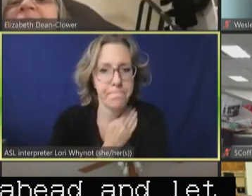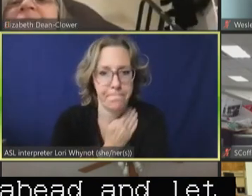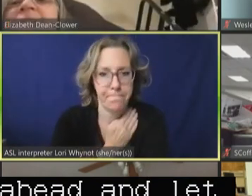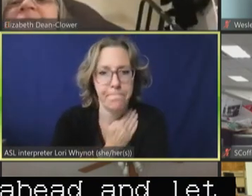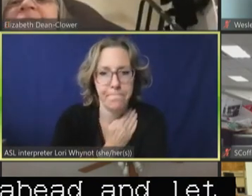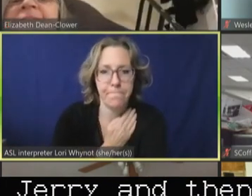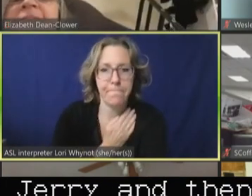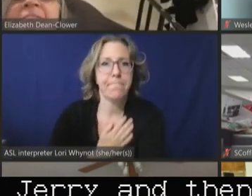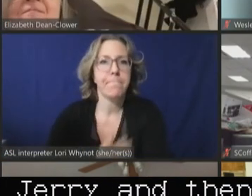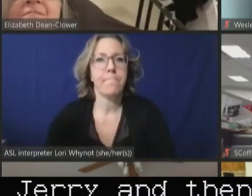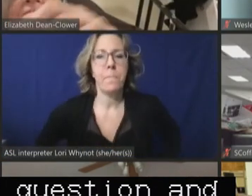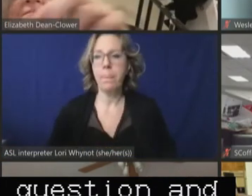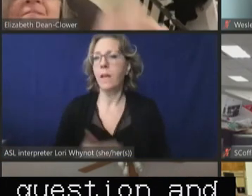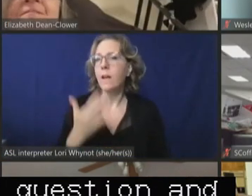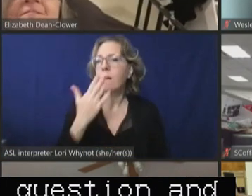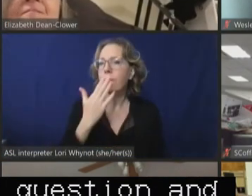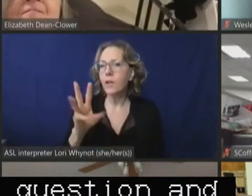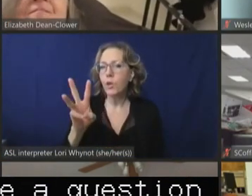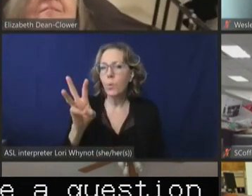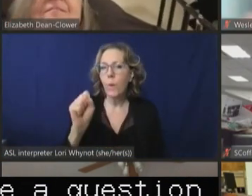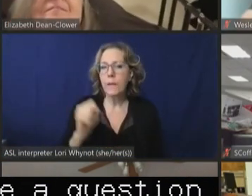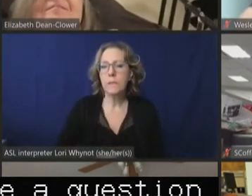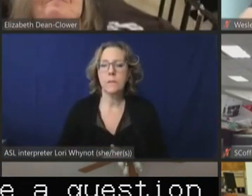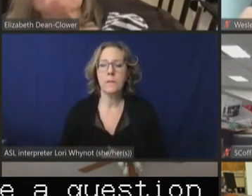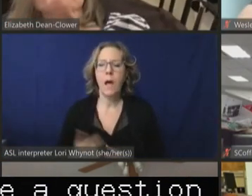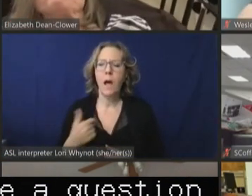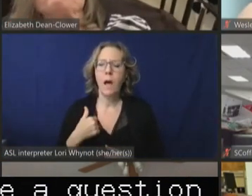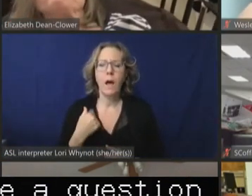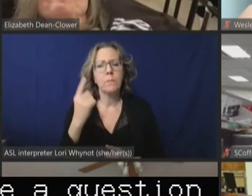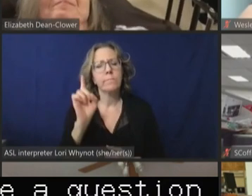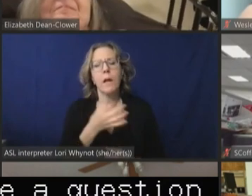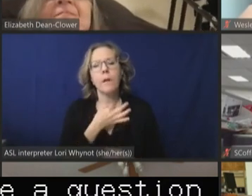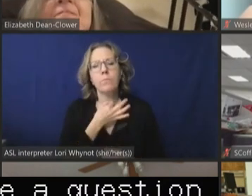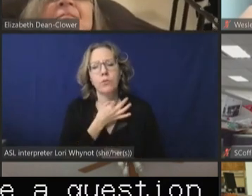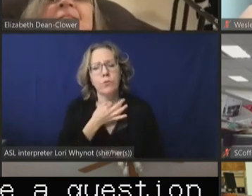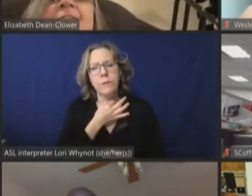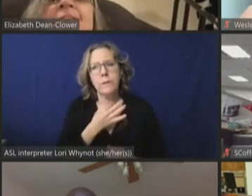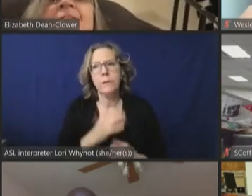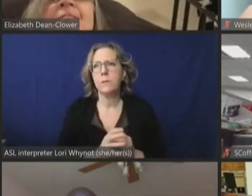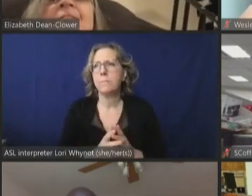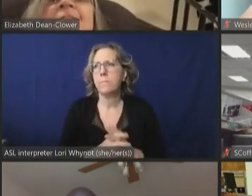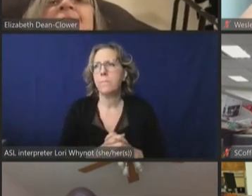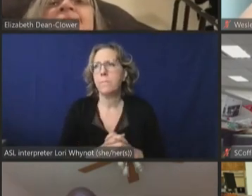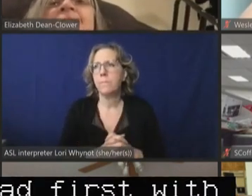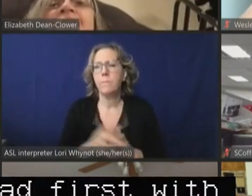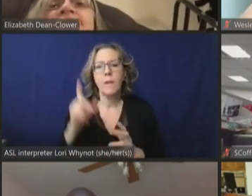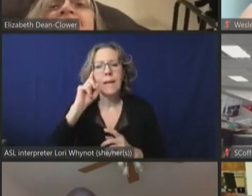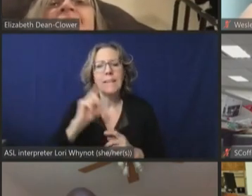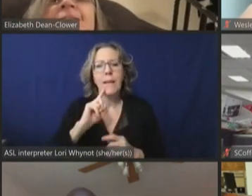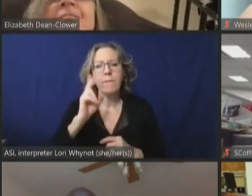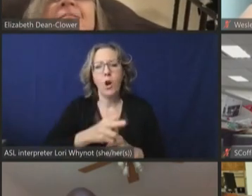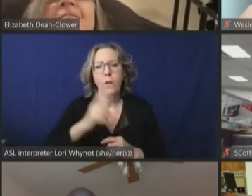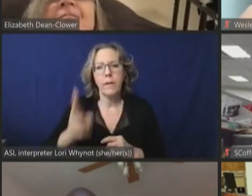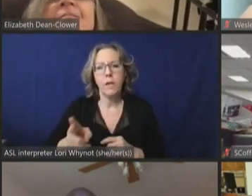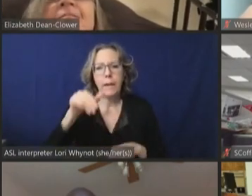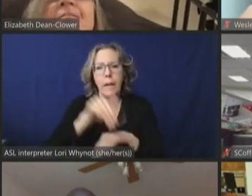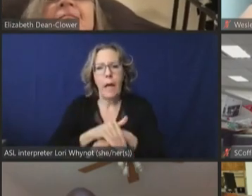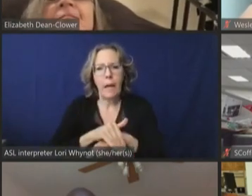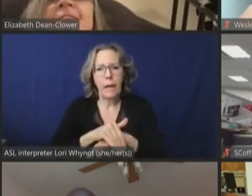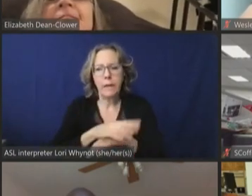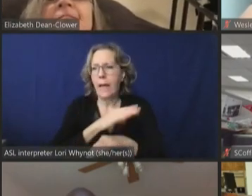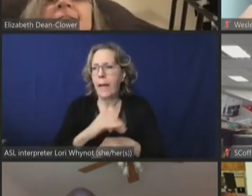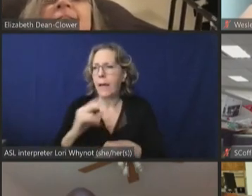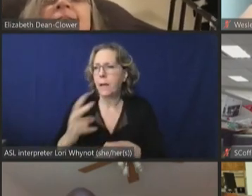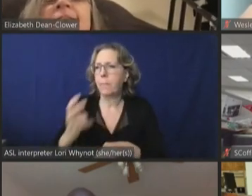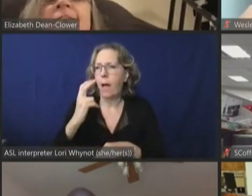Richard. Thanks, Wes. I'm curious, what happens on Deaf and Hard of Hearing Night and Blind Low